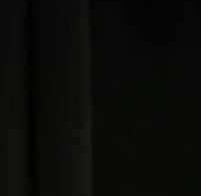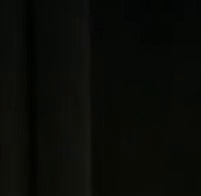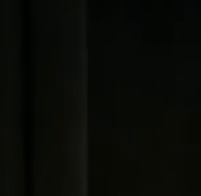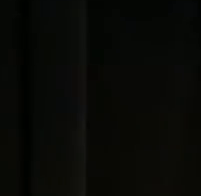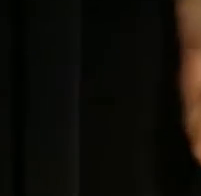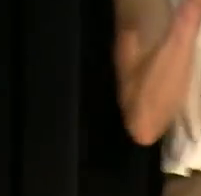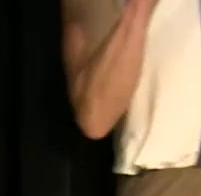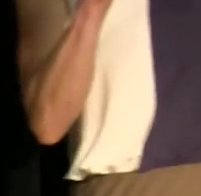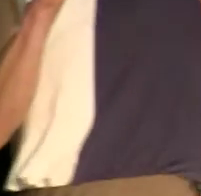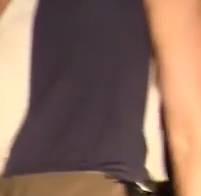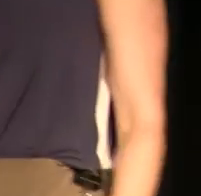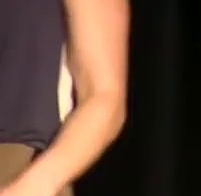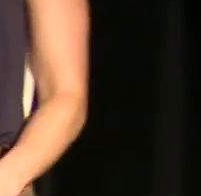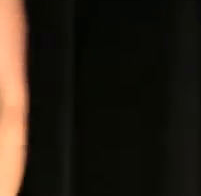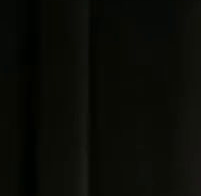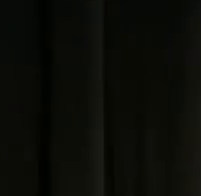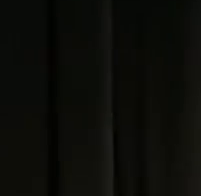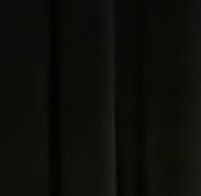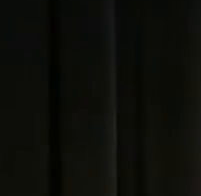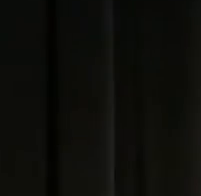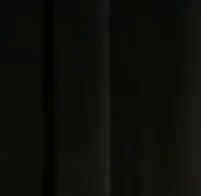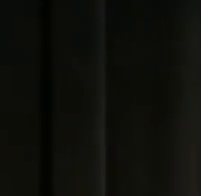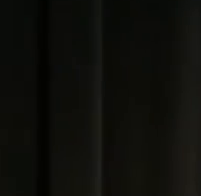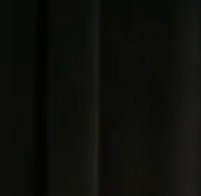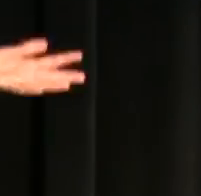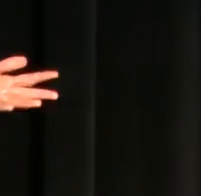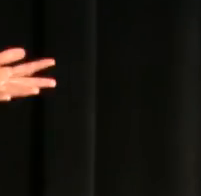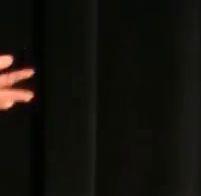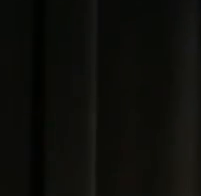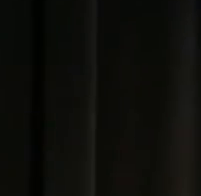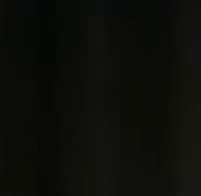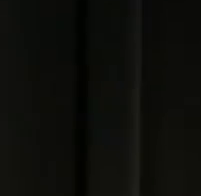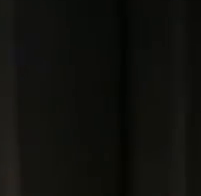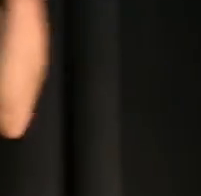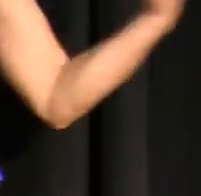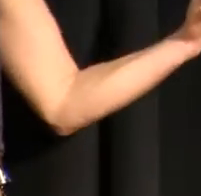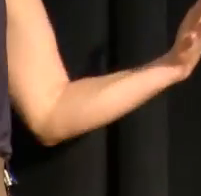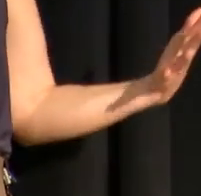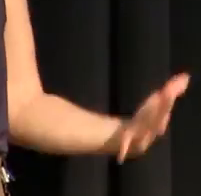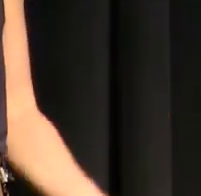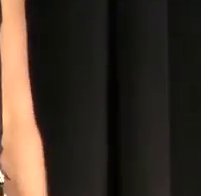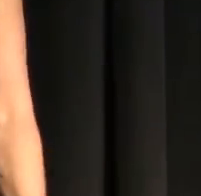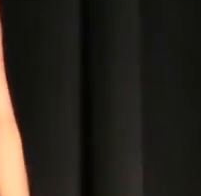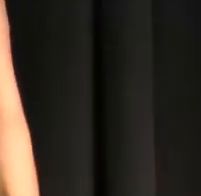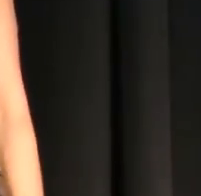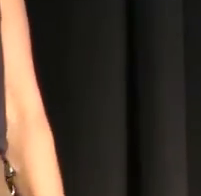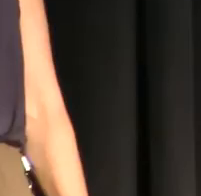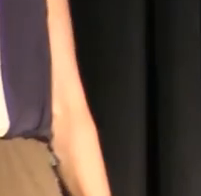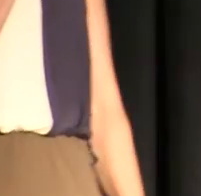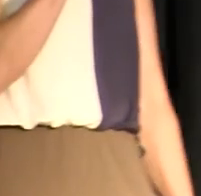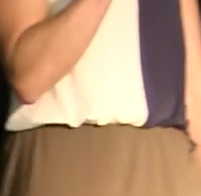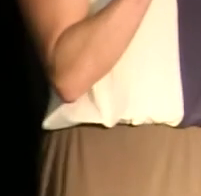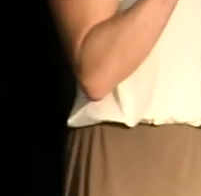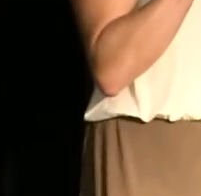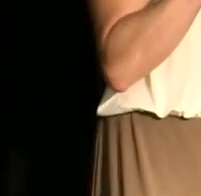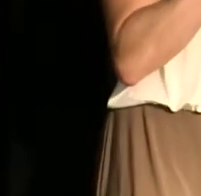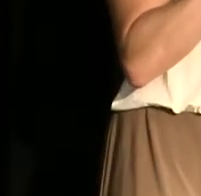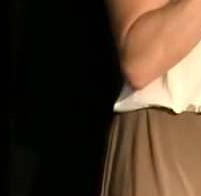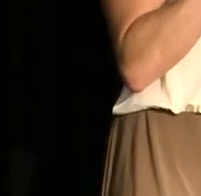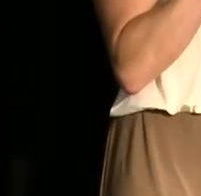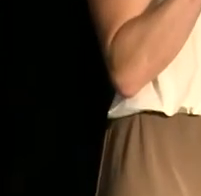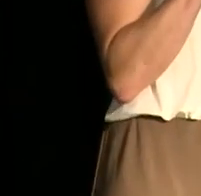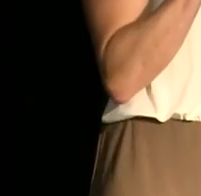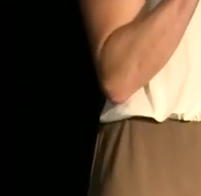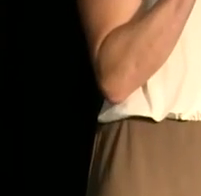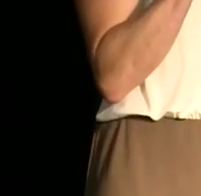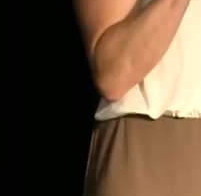Hello, everyone. Welcome. Laryngitis at the end of the school year, that shows it's been a good year, right? So I've lost my voice a little bit, but